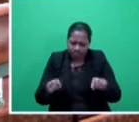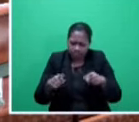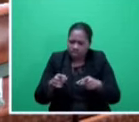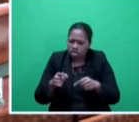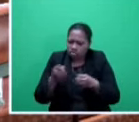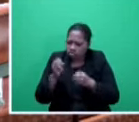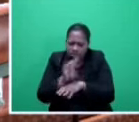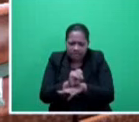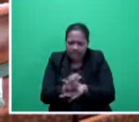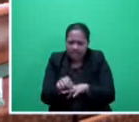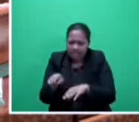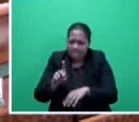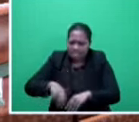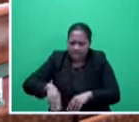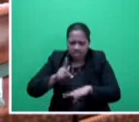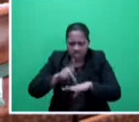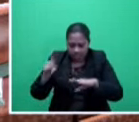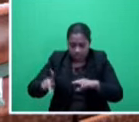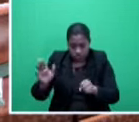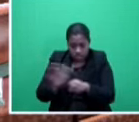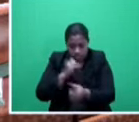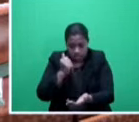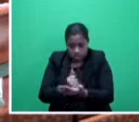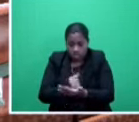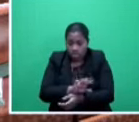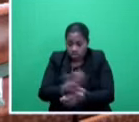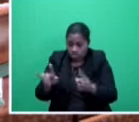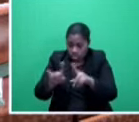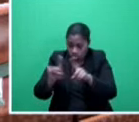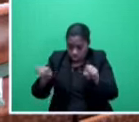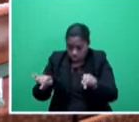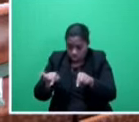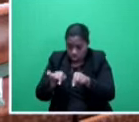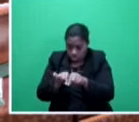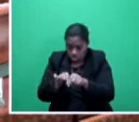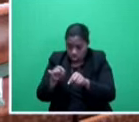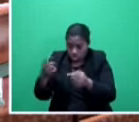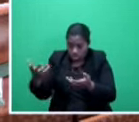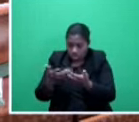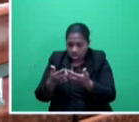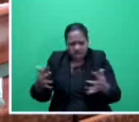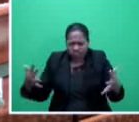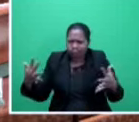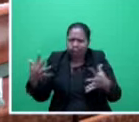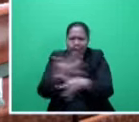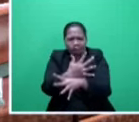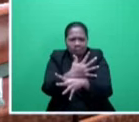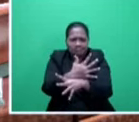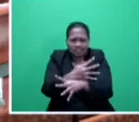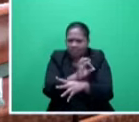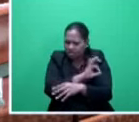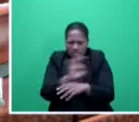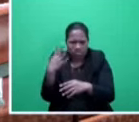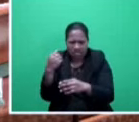to ensure that your petitions do not seek to subvert the responsibility of the